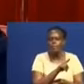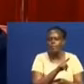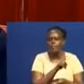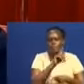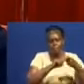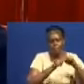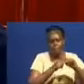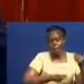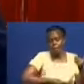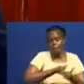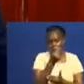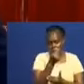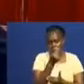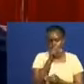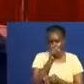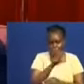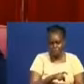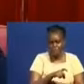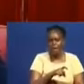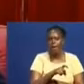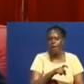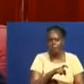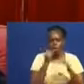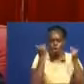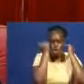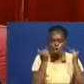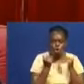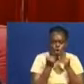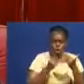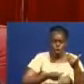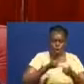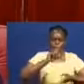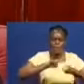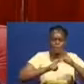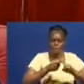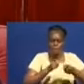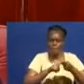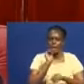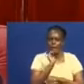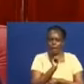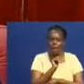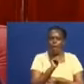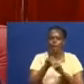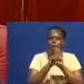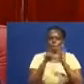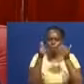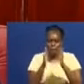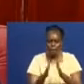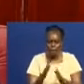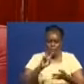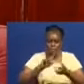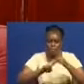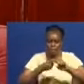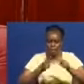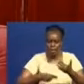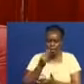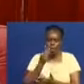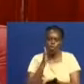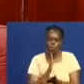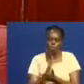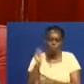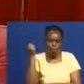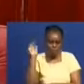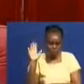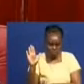higher standard. We must hold the judiciary at a higher standard, the legislators at the higher standard, and make sure